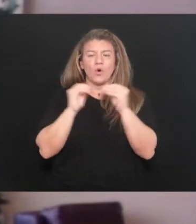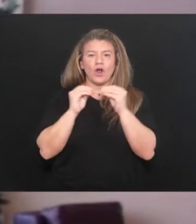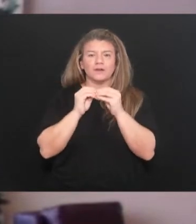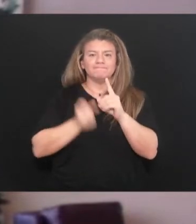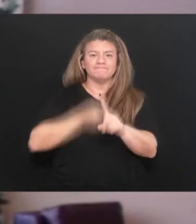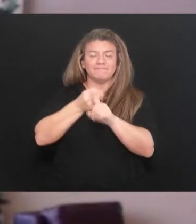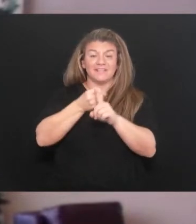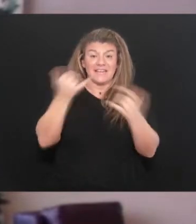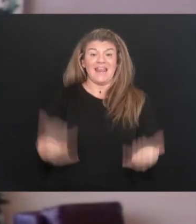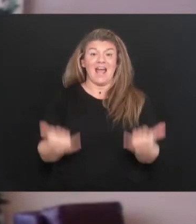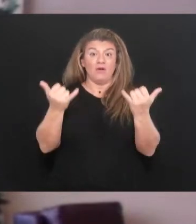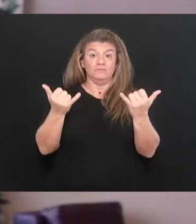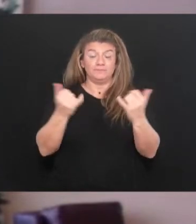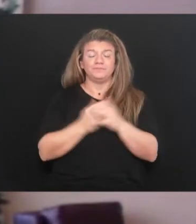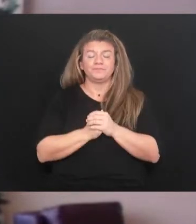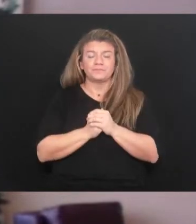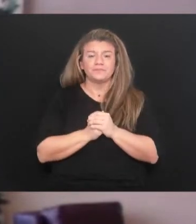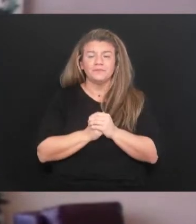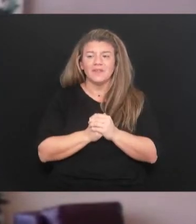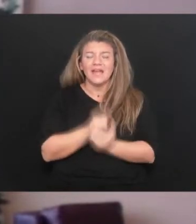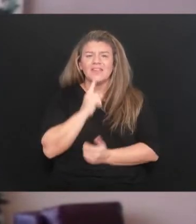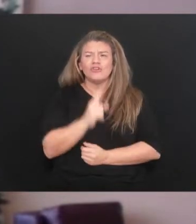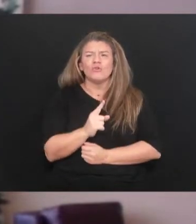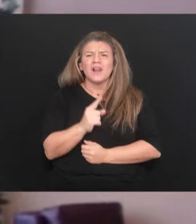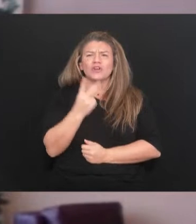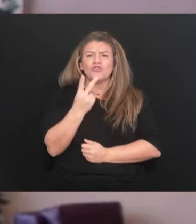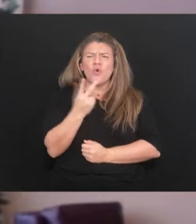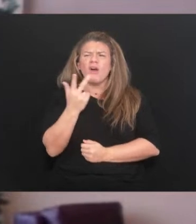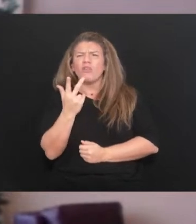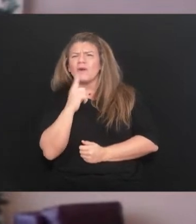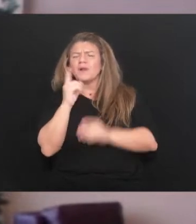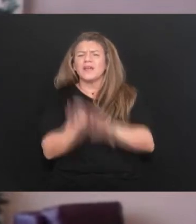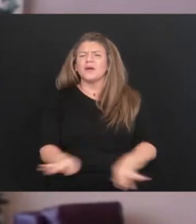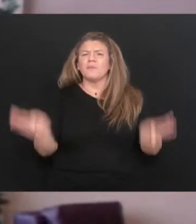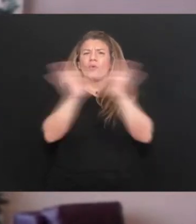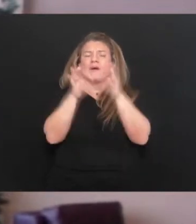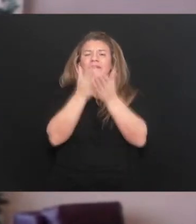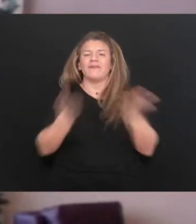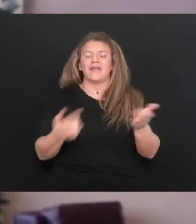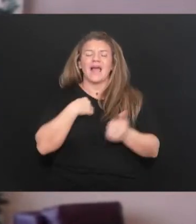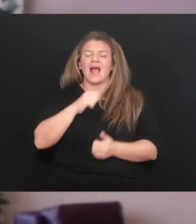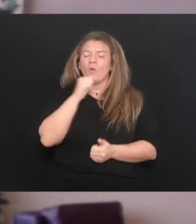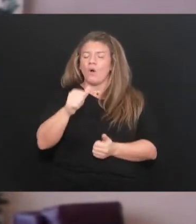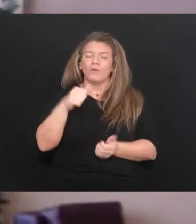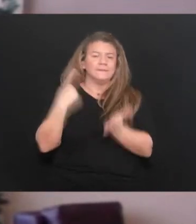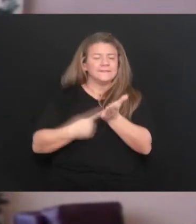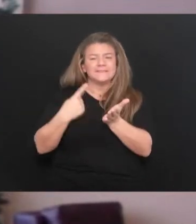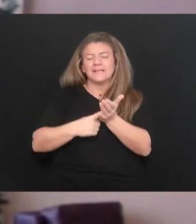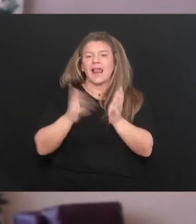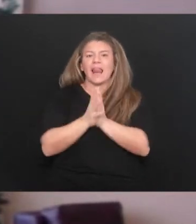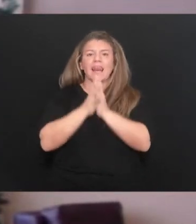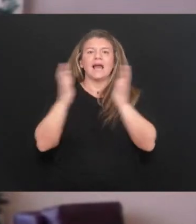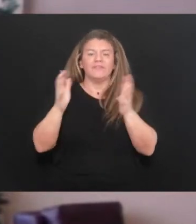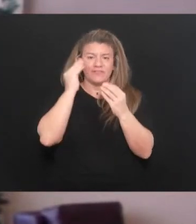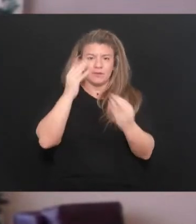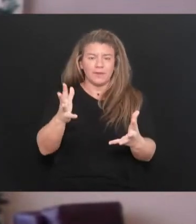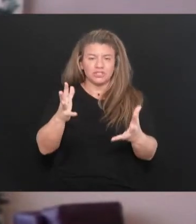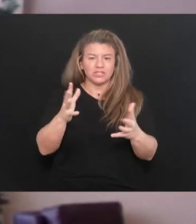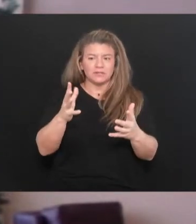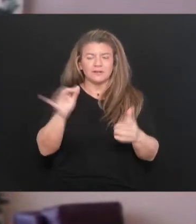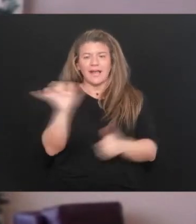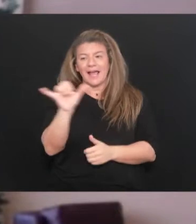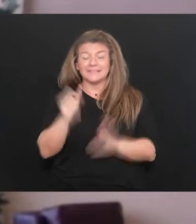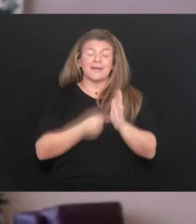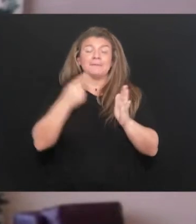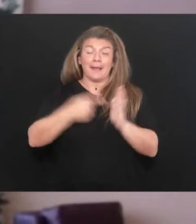governor said, there's really 2 or 3 really important things, and I won't go through a whole bunch of information as I